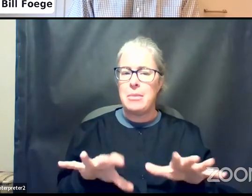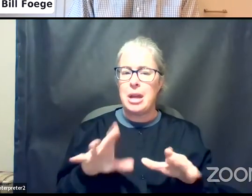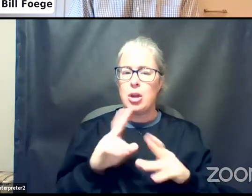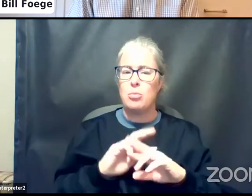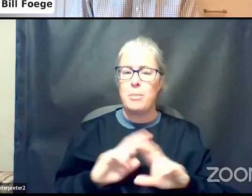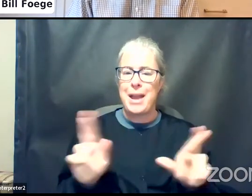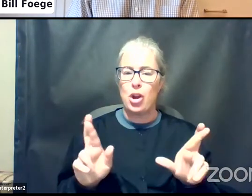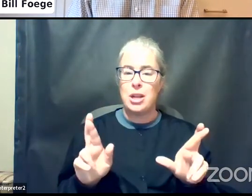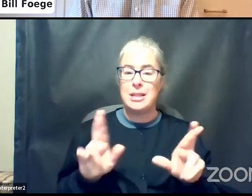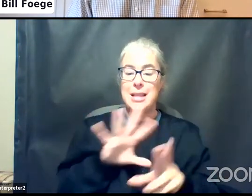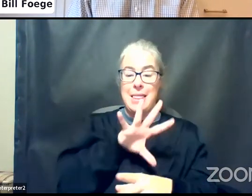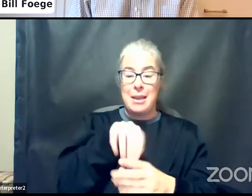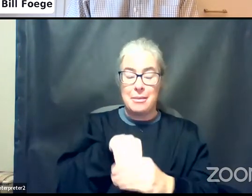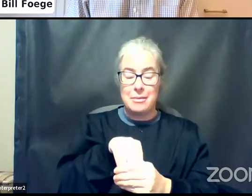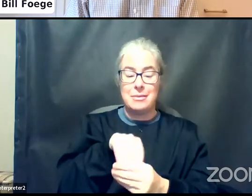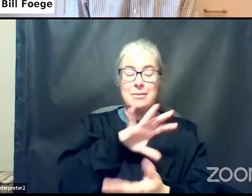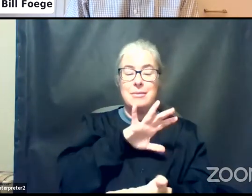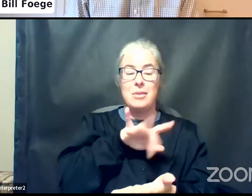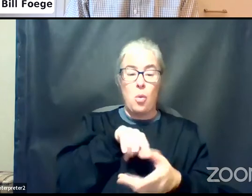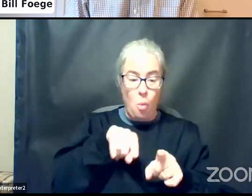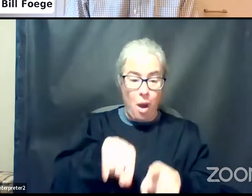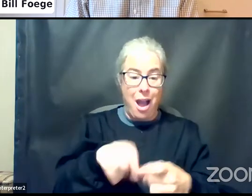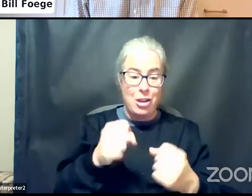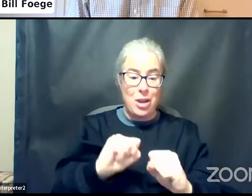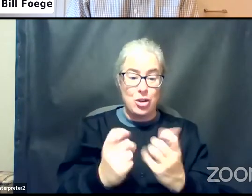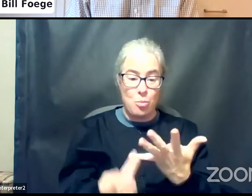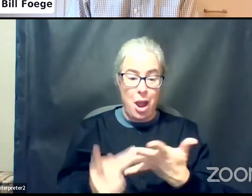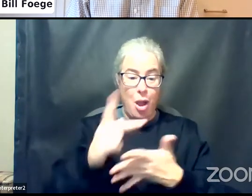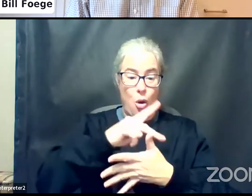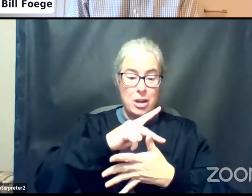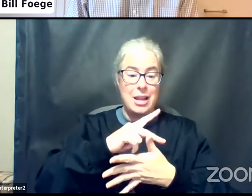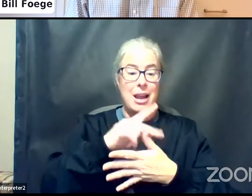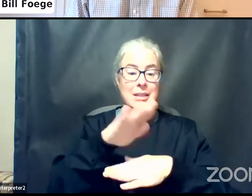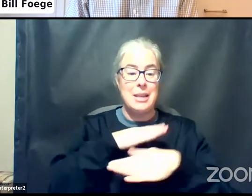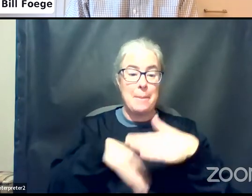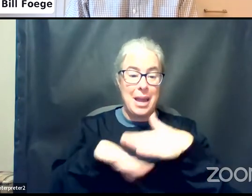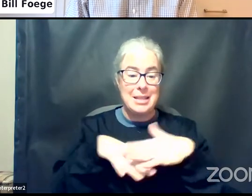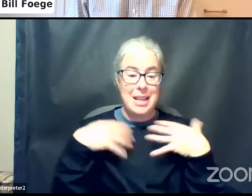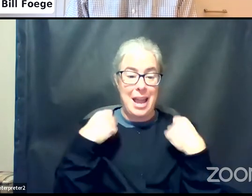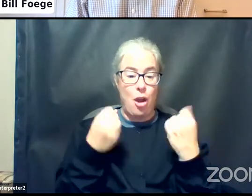the midst of trying to prioritize basic Health Service delivery